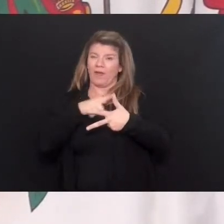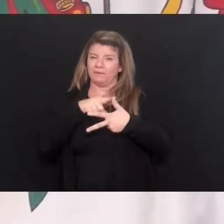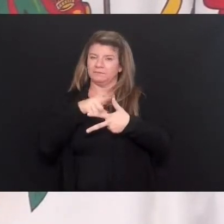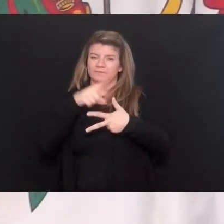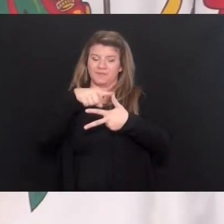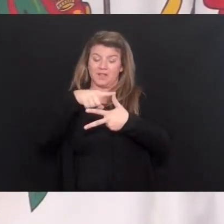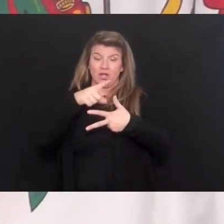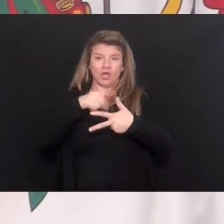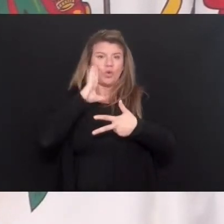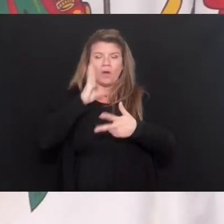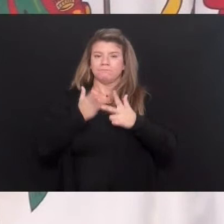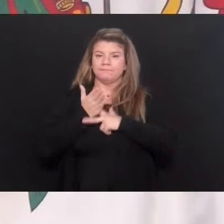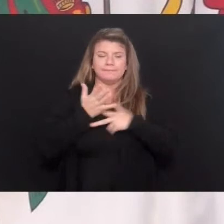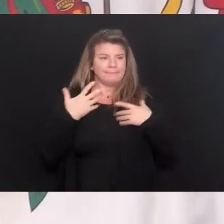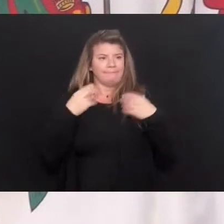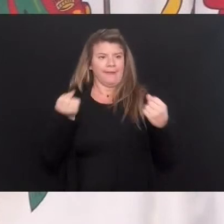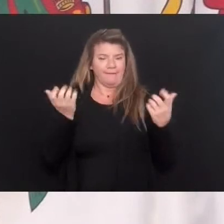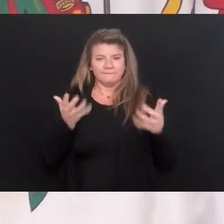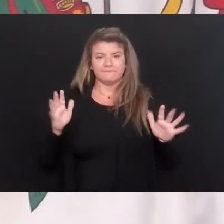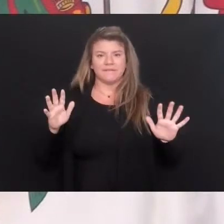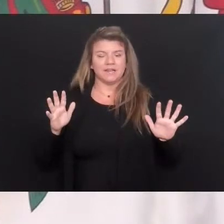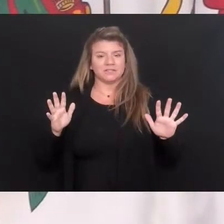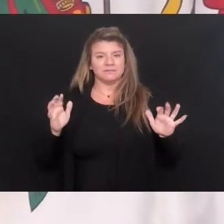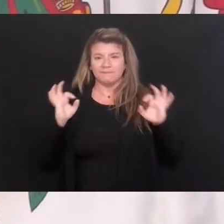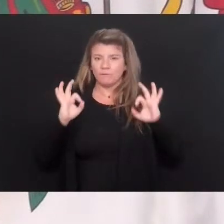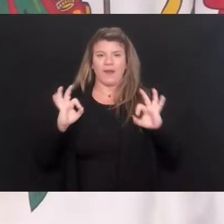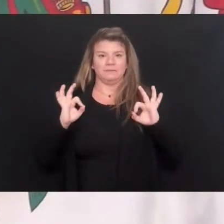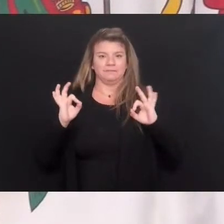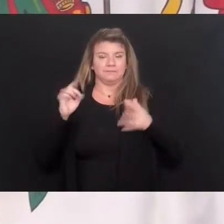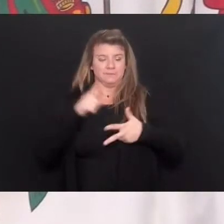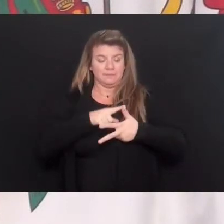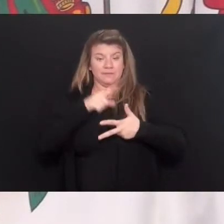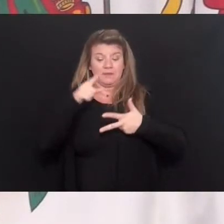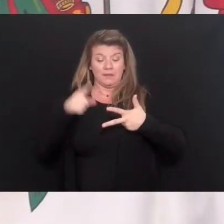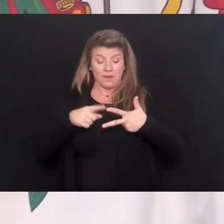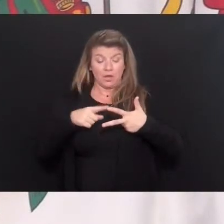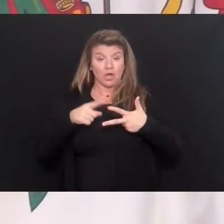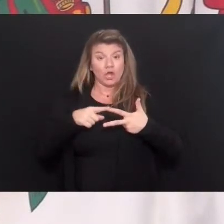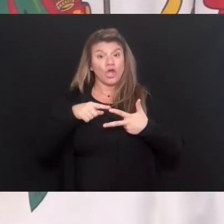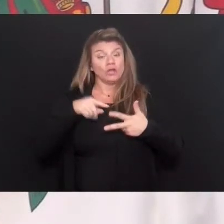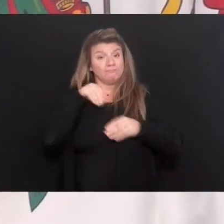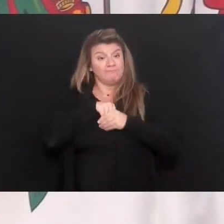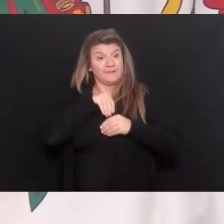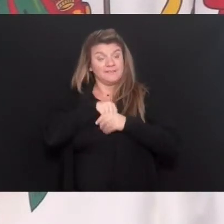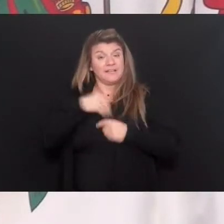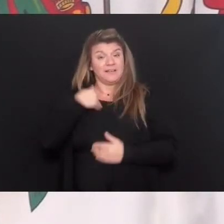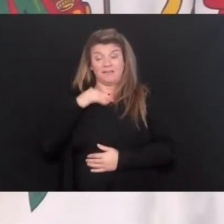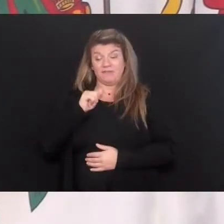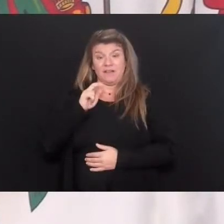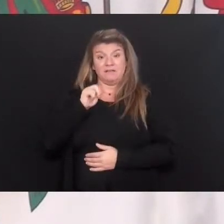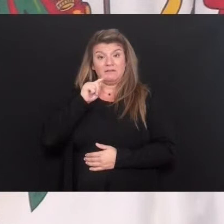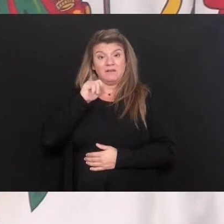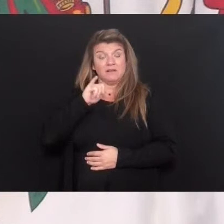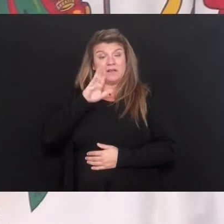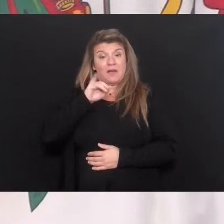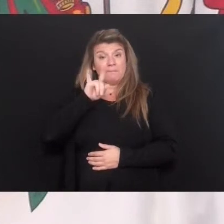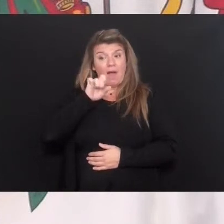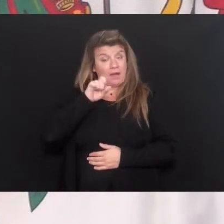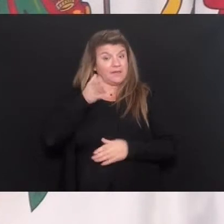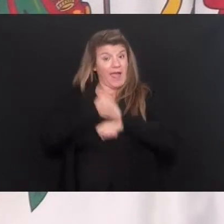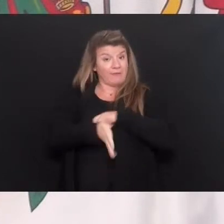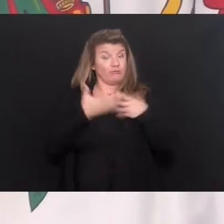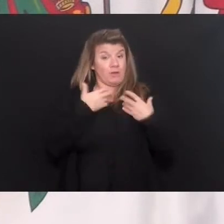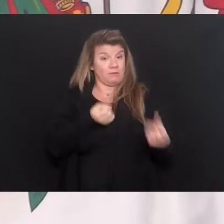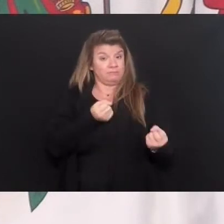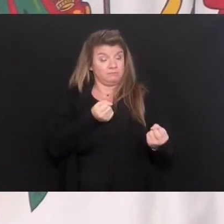which would be wonderful. You may very well end up with antibodies after you make it through it. And you may very